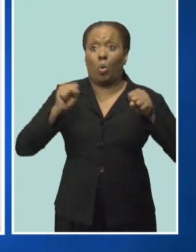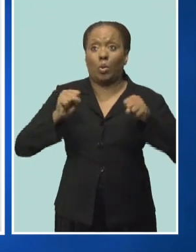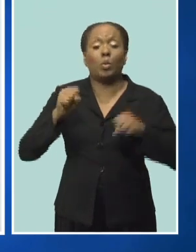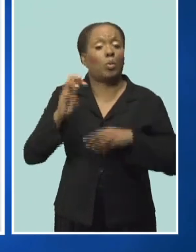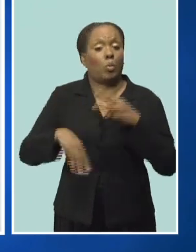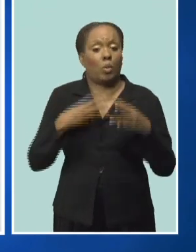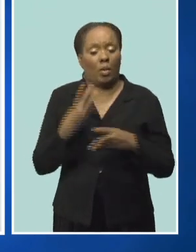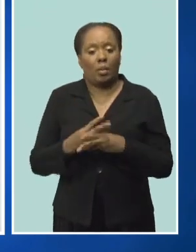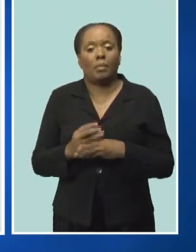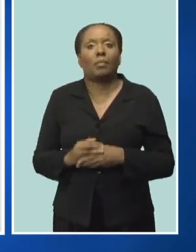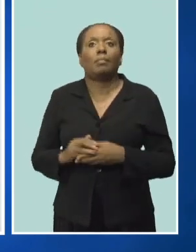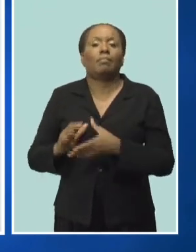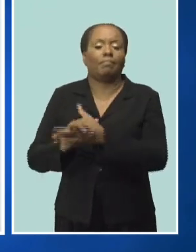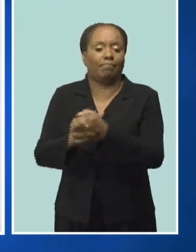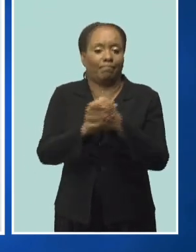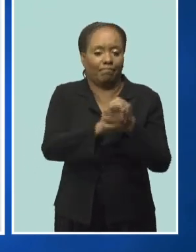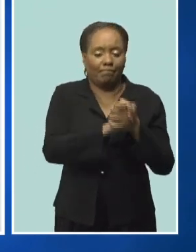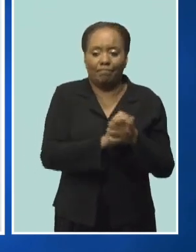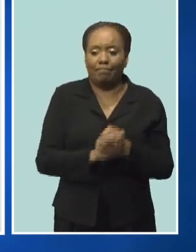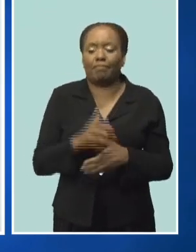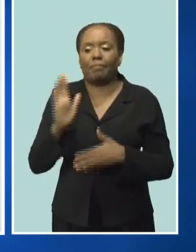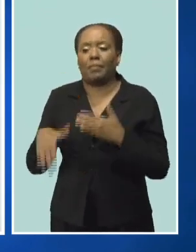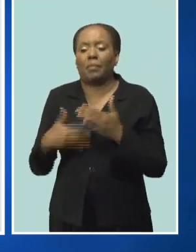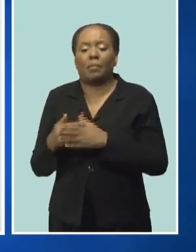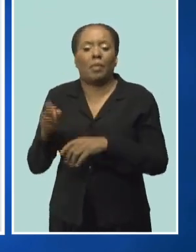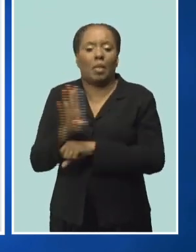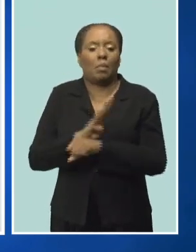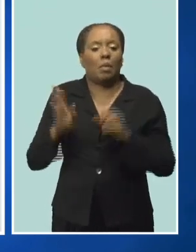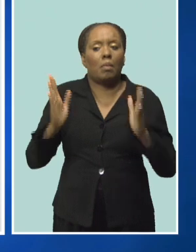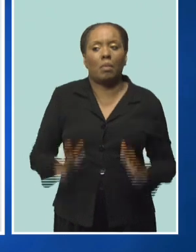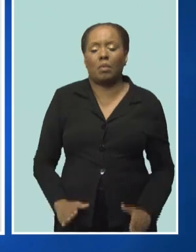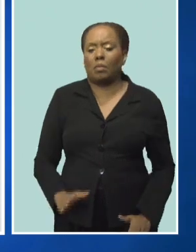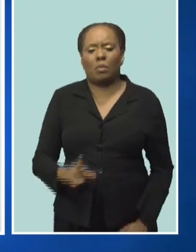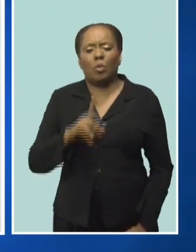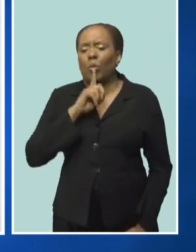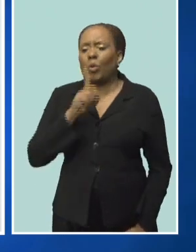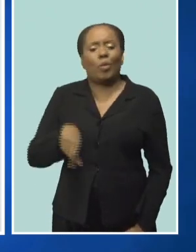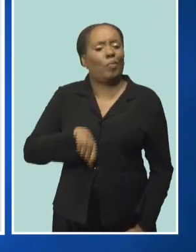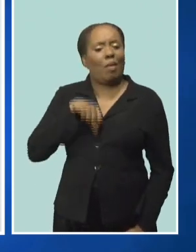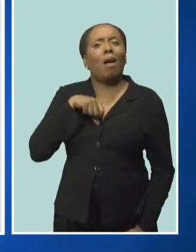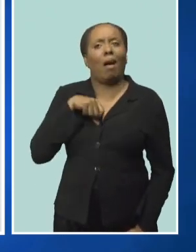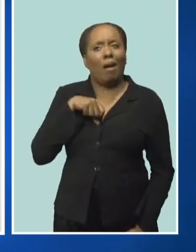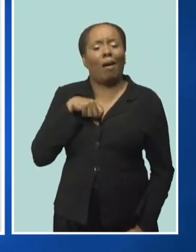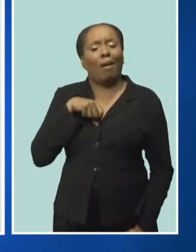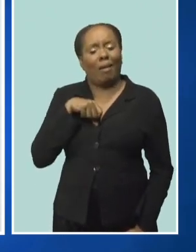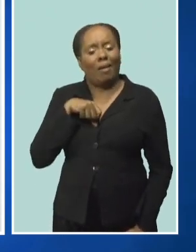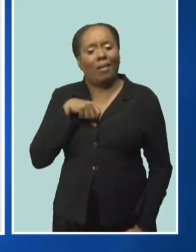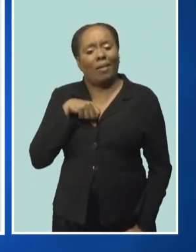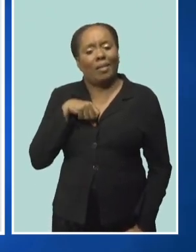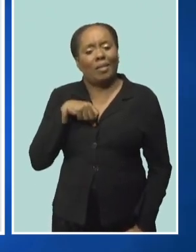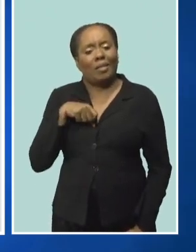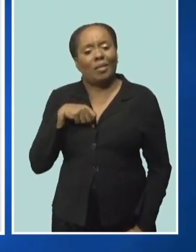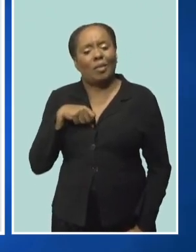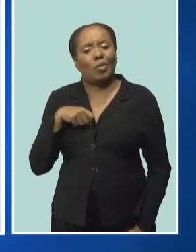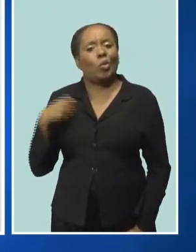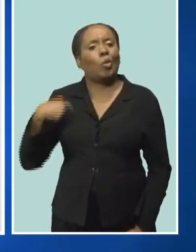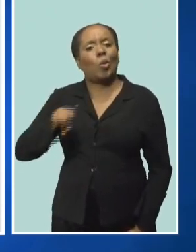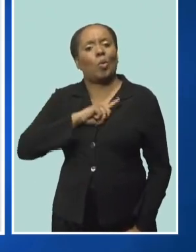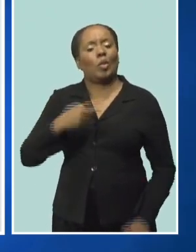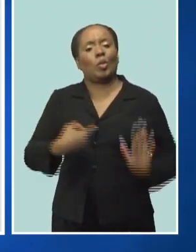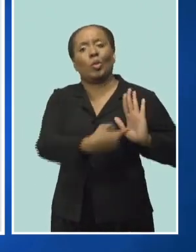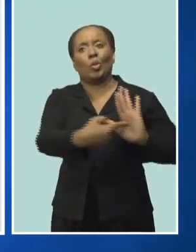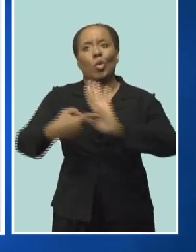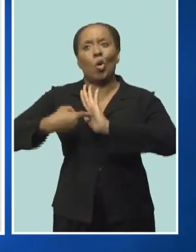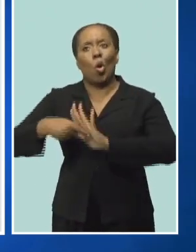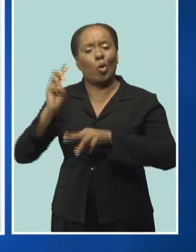all want to congratulate all Barbadians for doing us proud and ensuring that we not only showed up to the world that